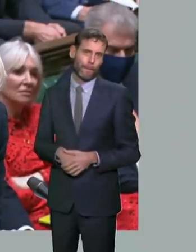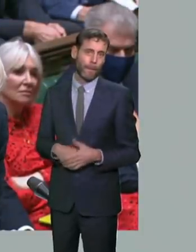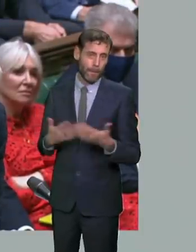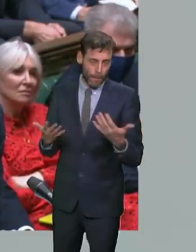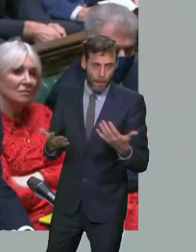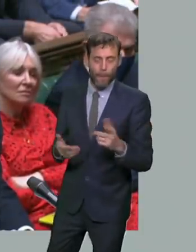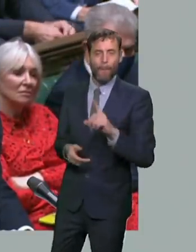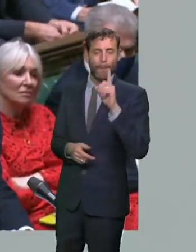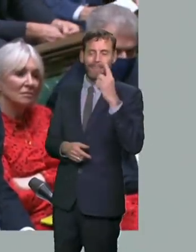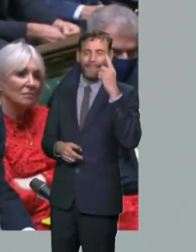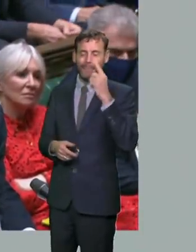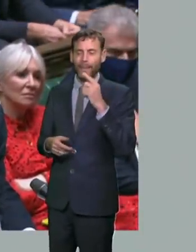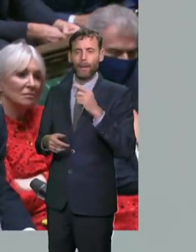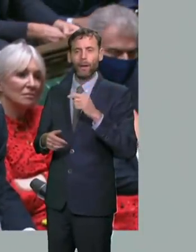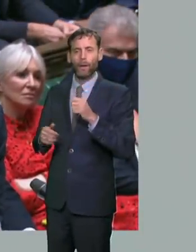But on the supply chains,